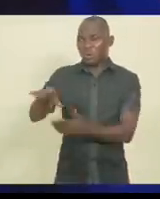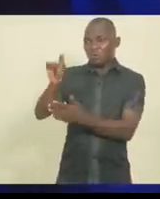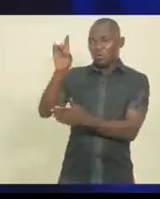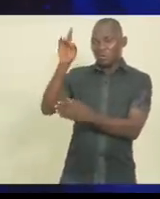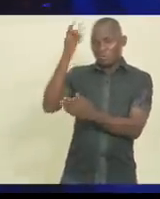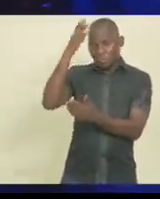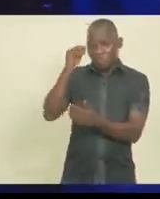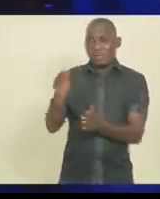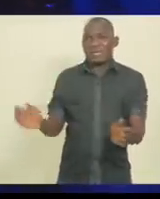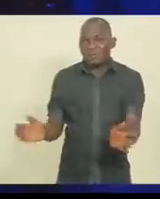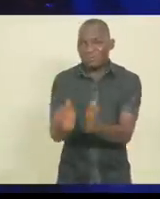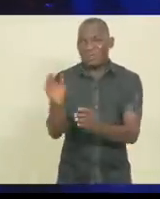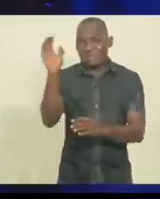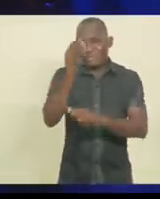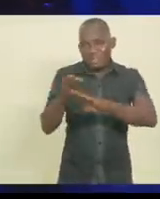But you know what?